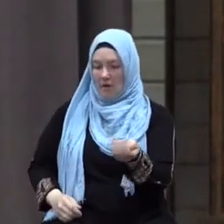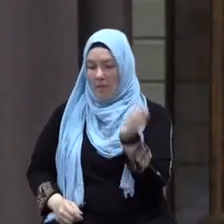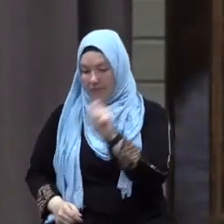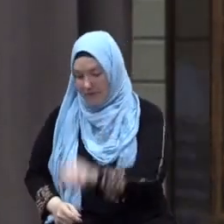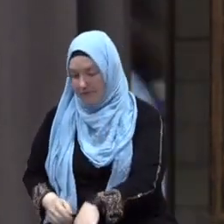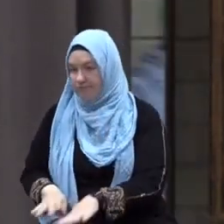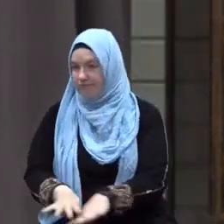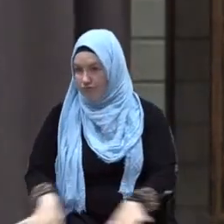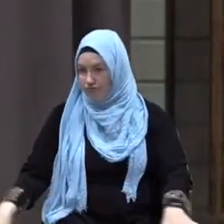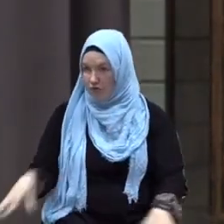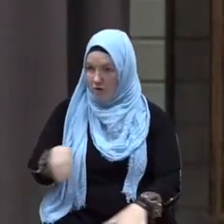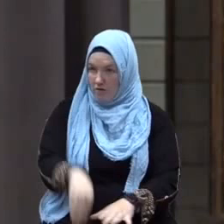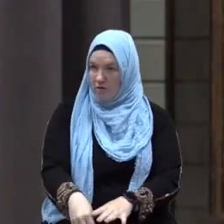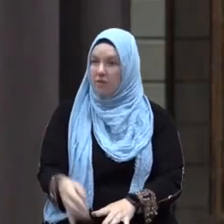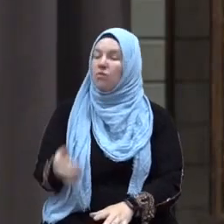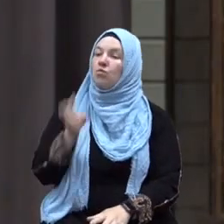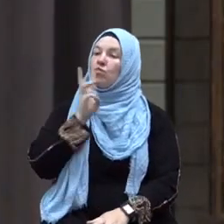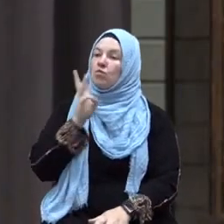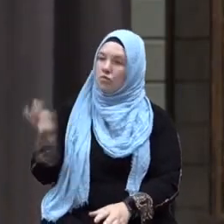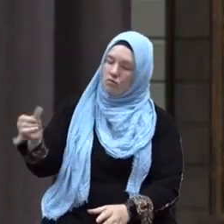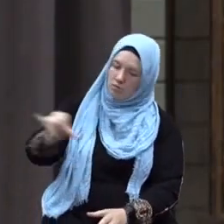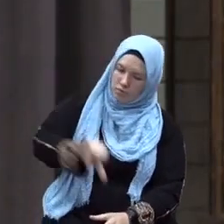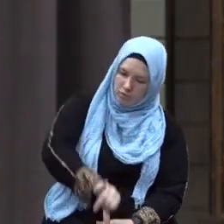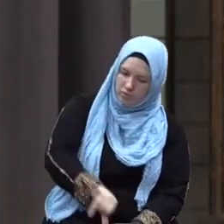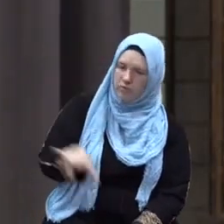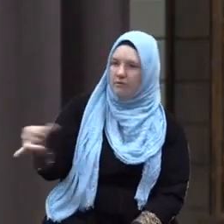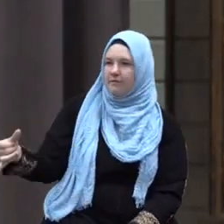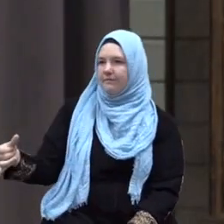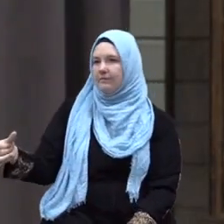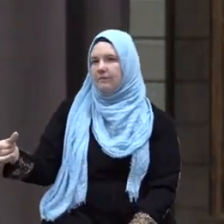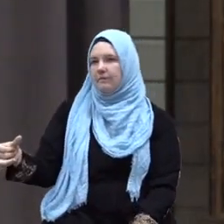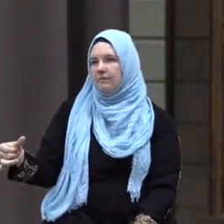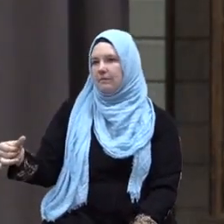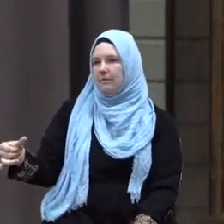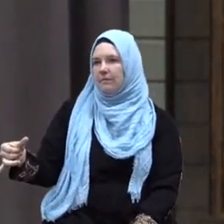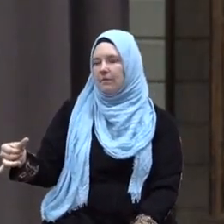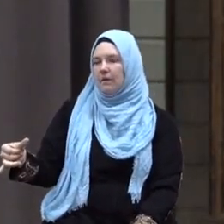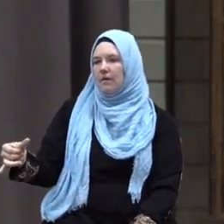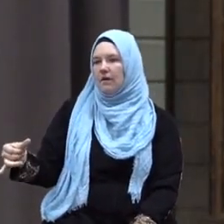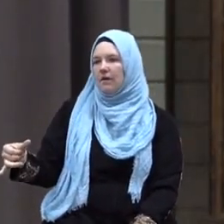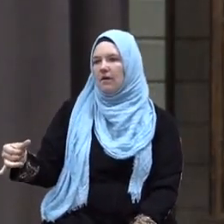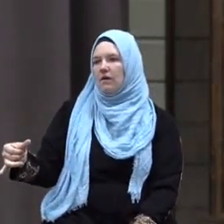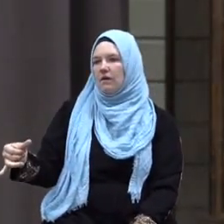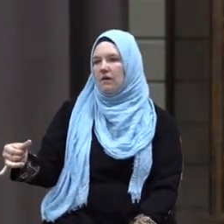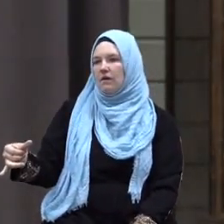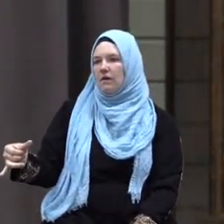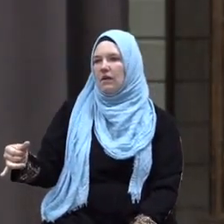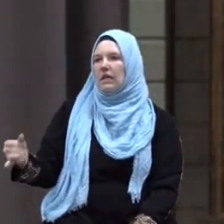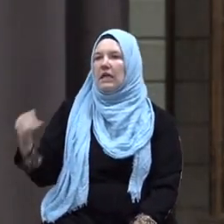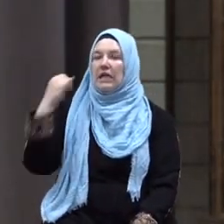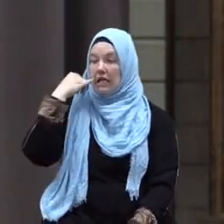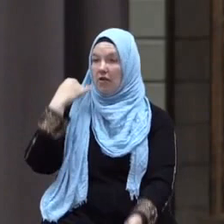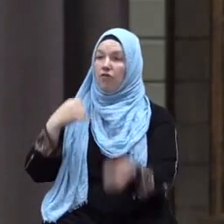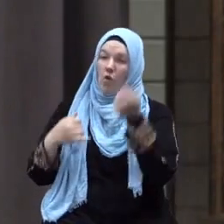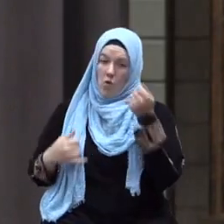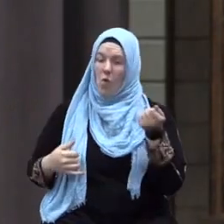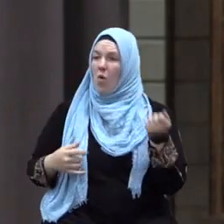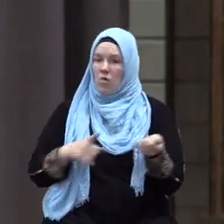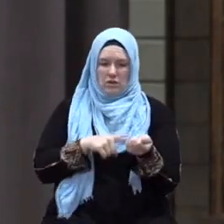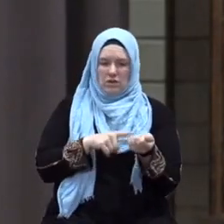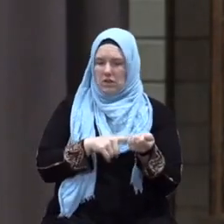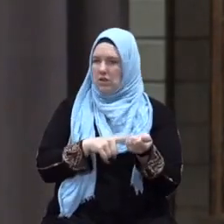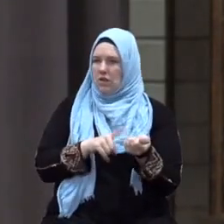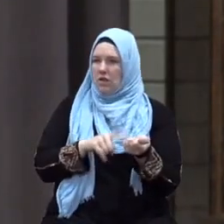ground, give them water, they will never produce anything. So you keep holding it to the little you